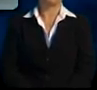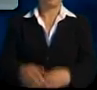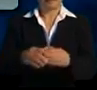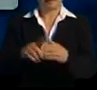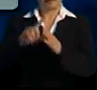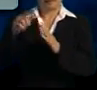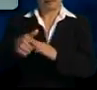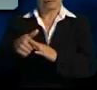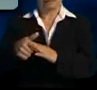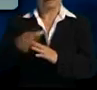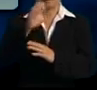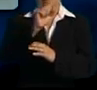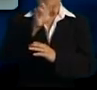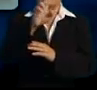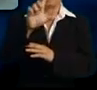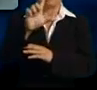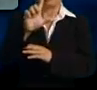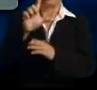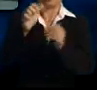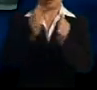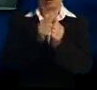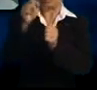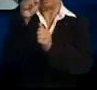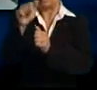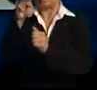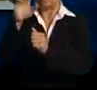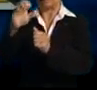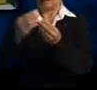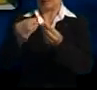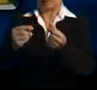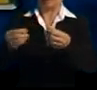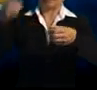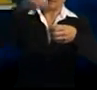Then, sulfur with zinc powder.